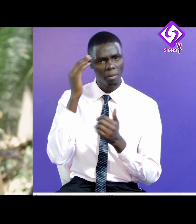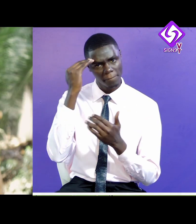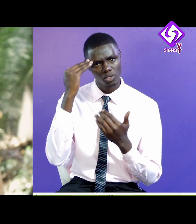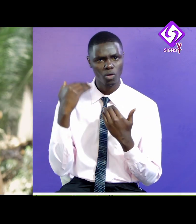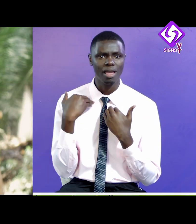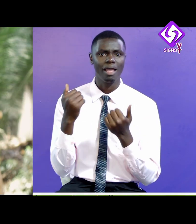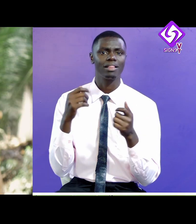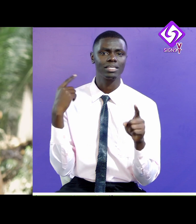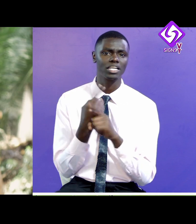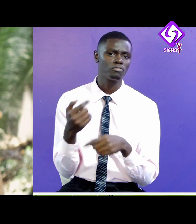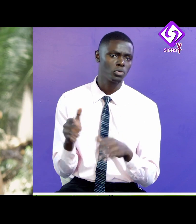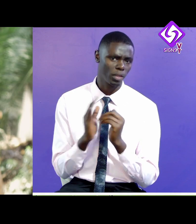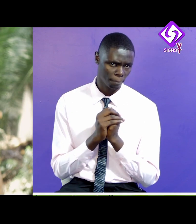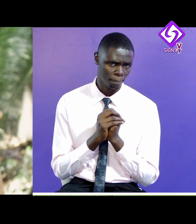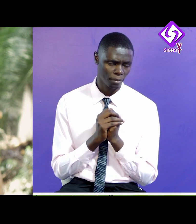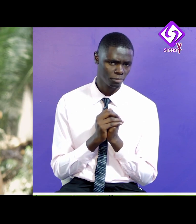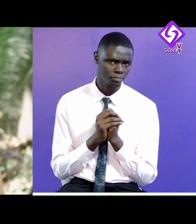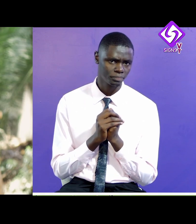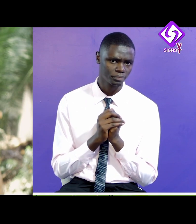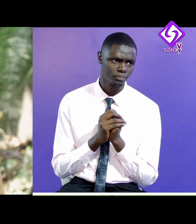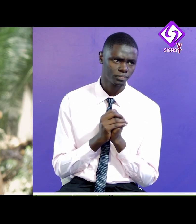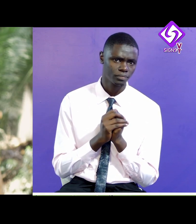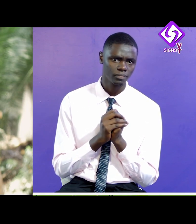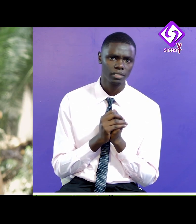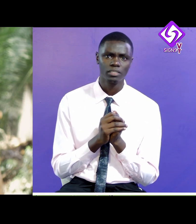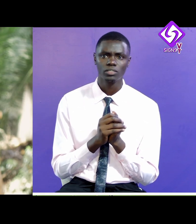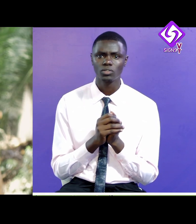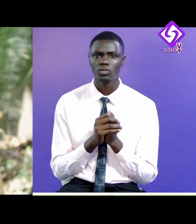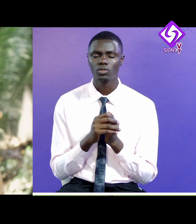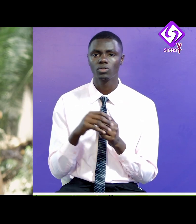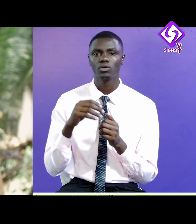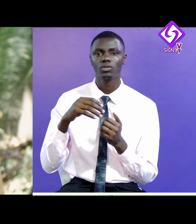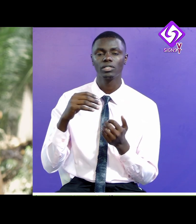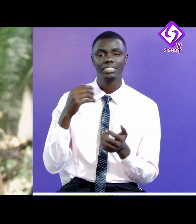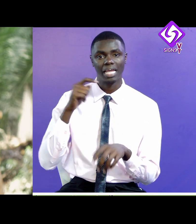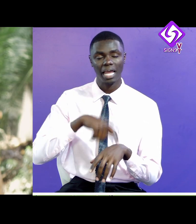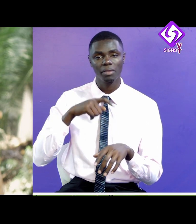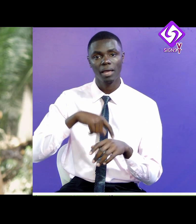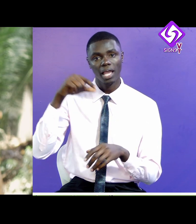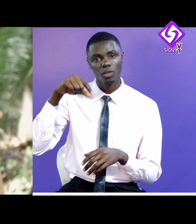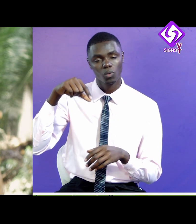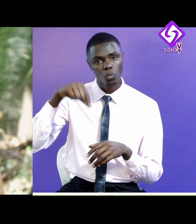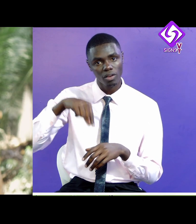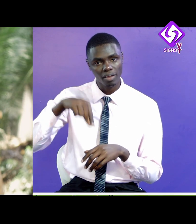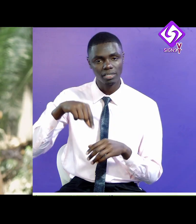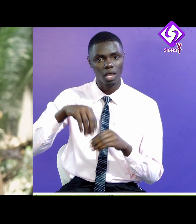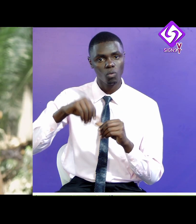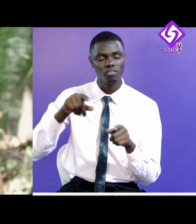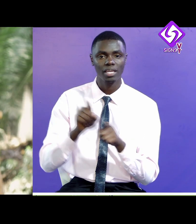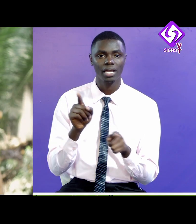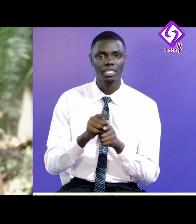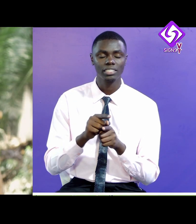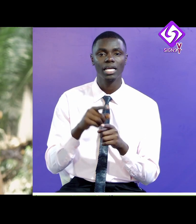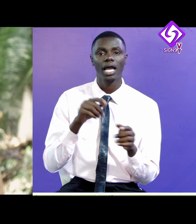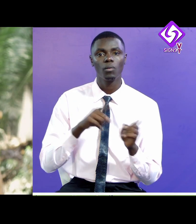in a very different way. So once I had qualified as an occupational therapist, I then went into working in forensic